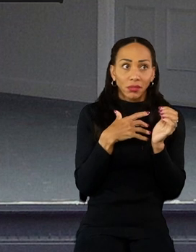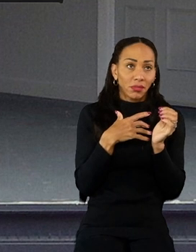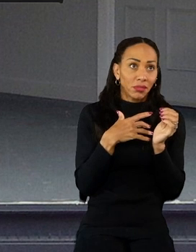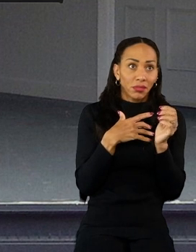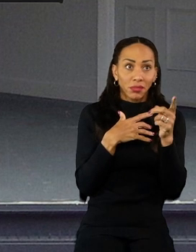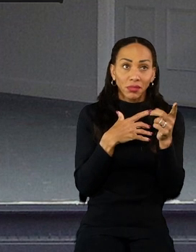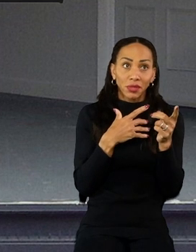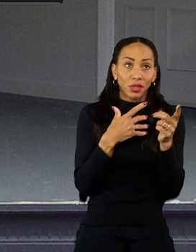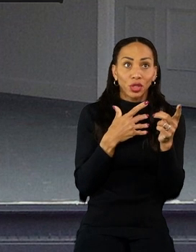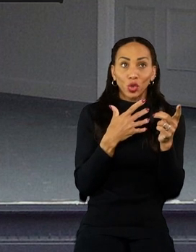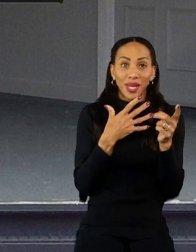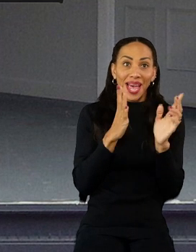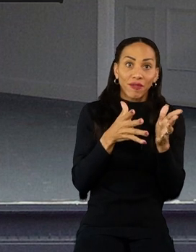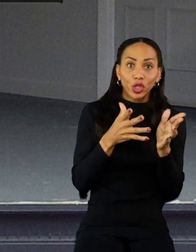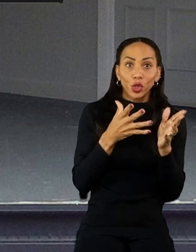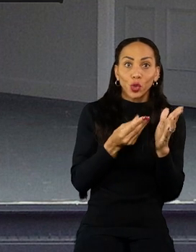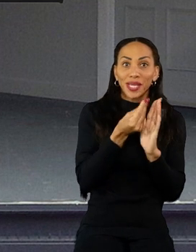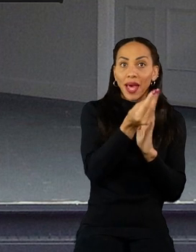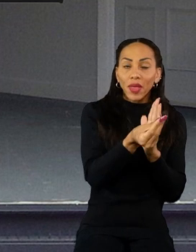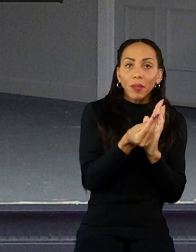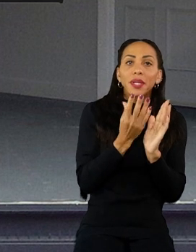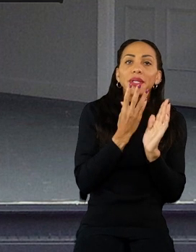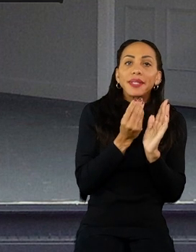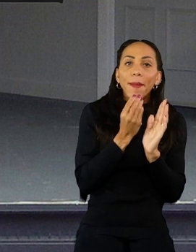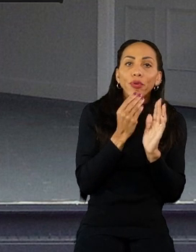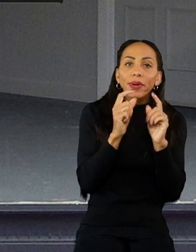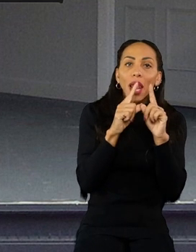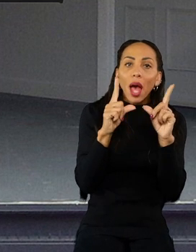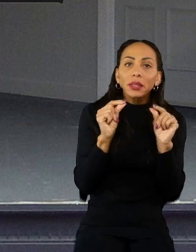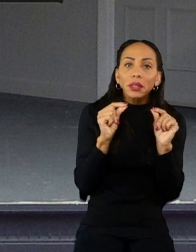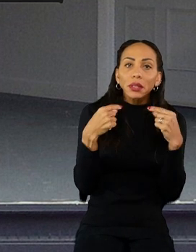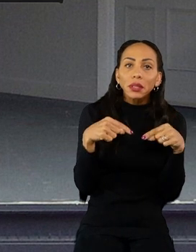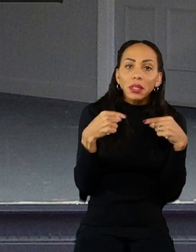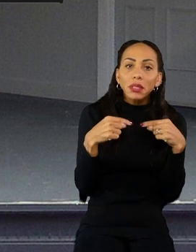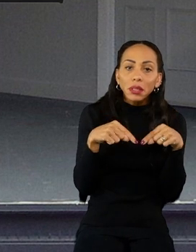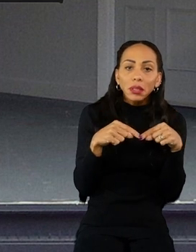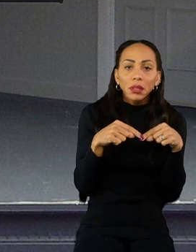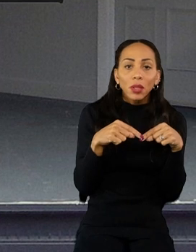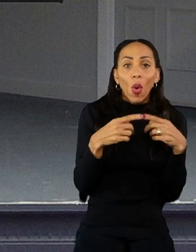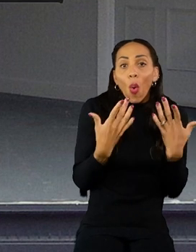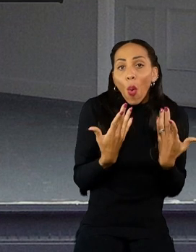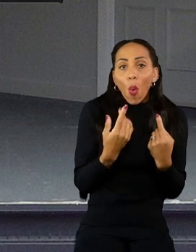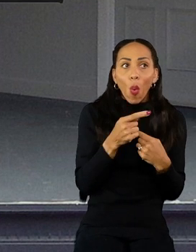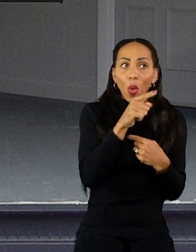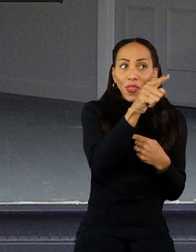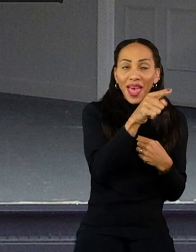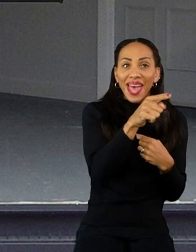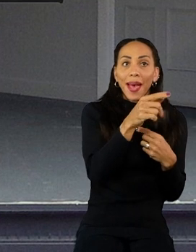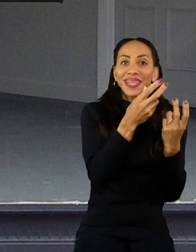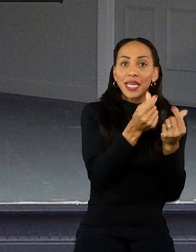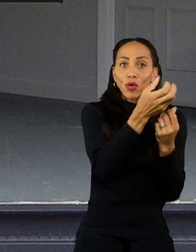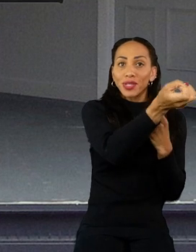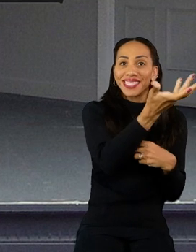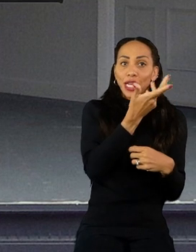that? Do we need to find a way to get them a temporary license? Do we get them to send their stuff across and